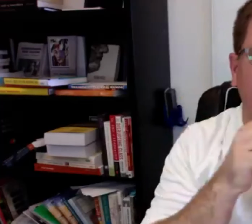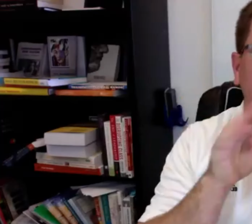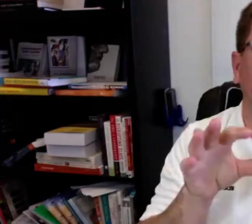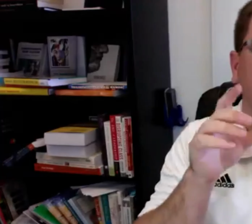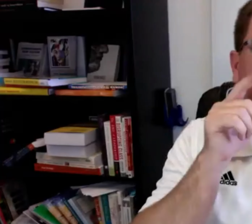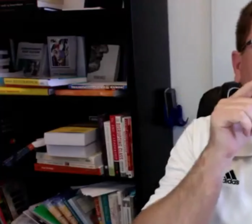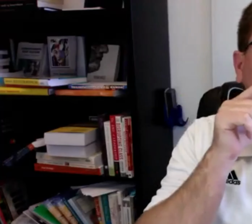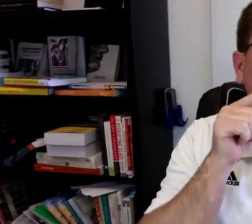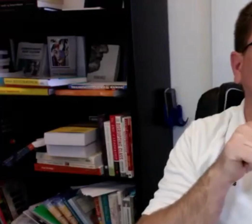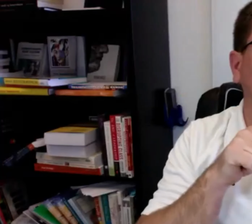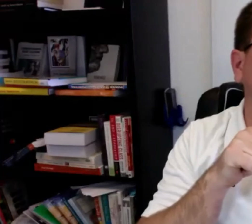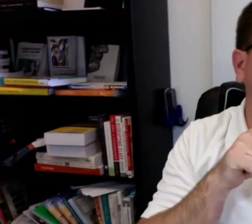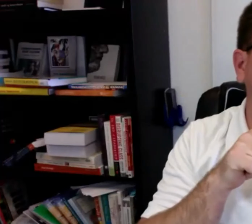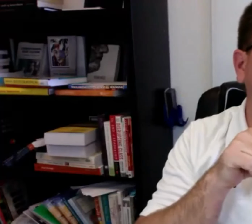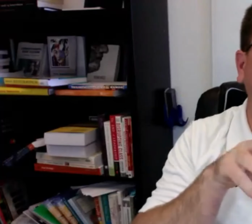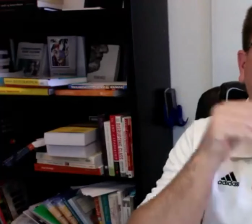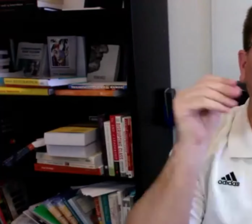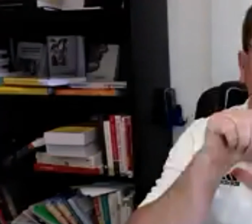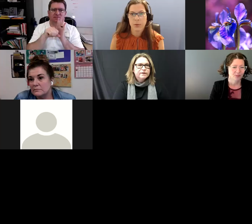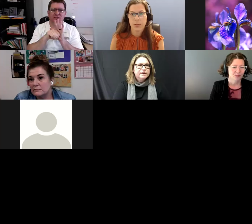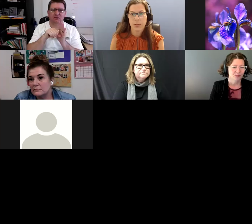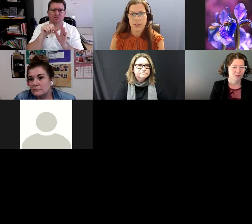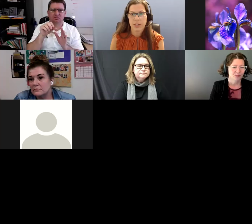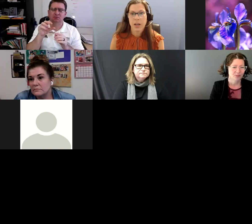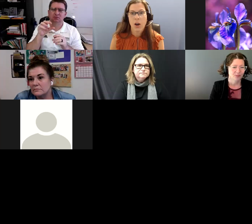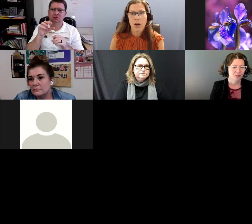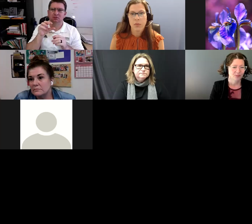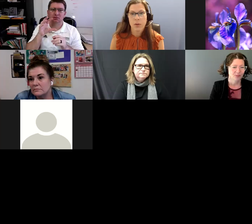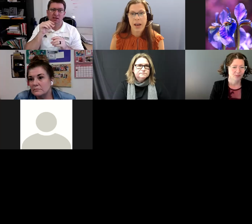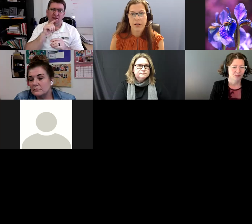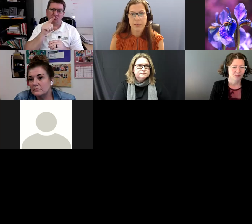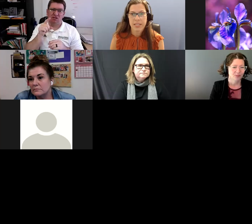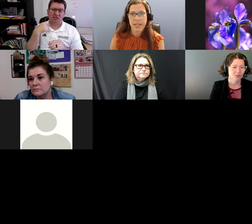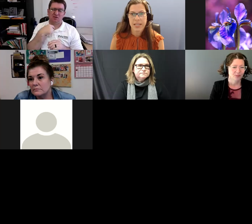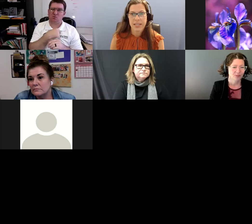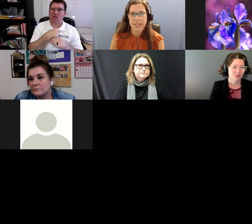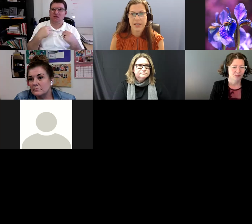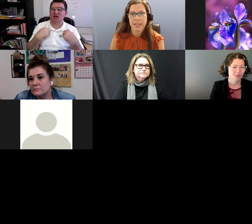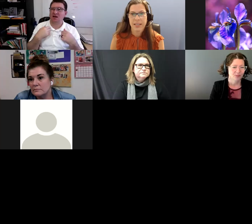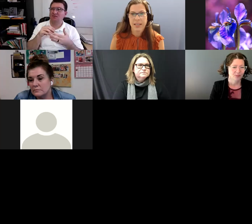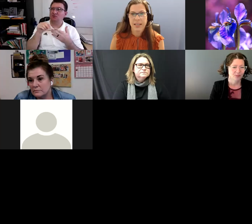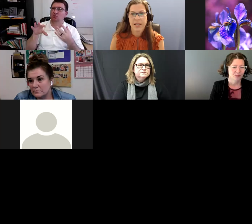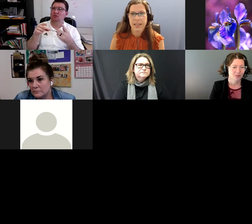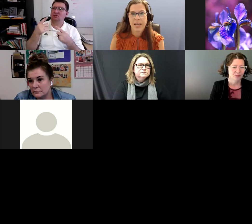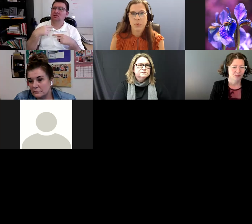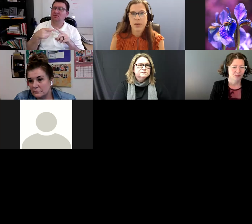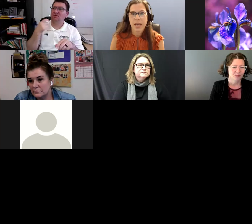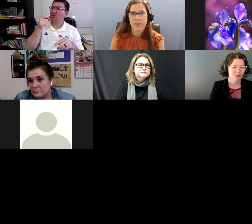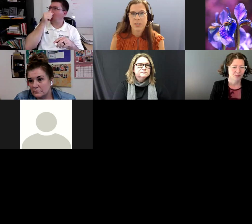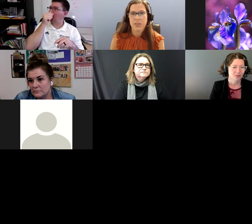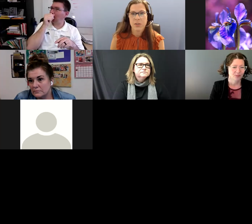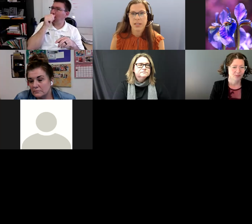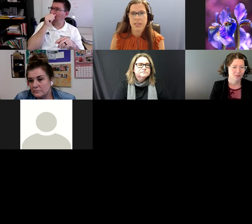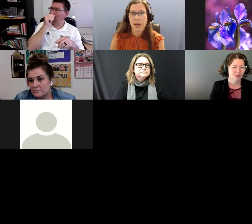So we have a lot of students who are from out of state, and we